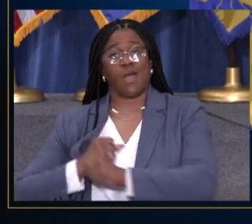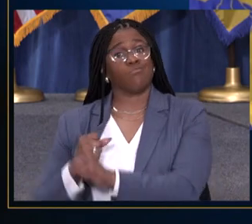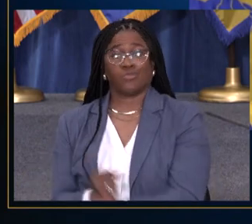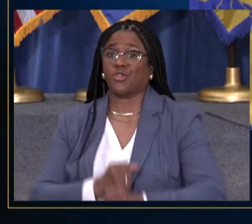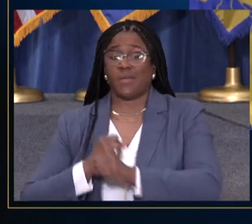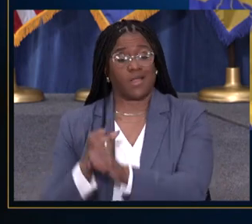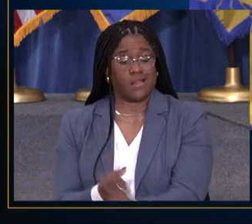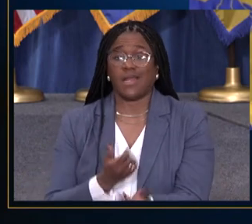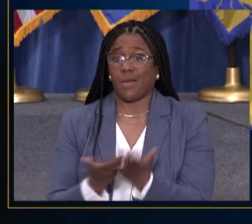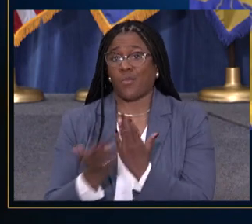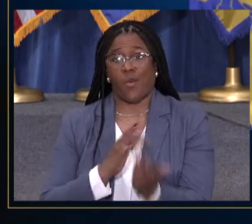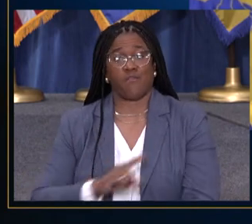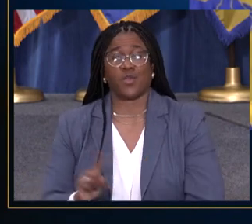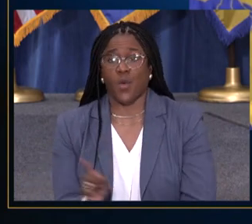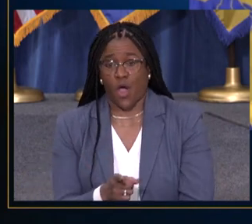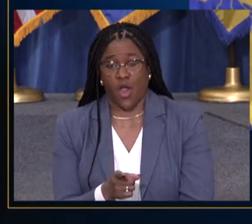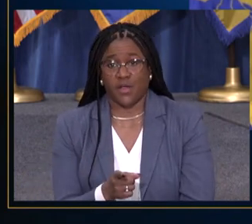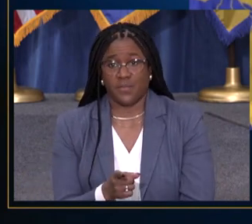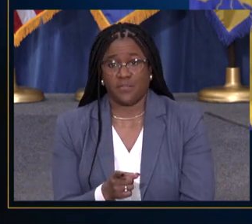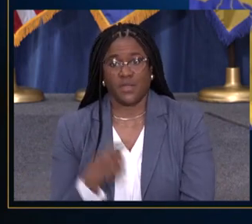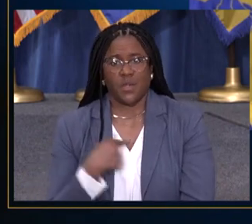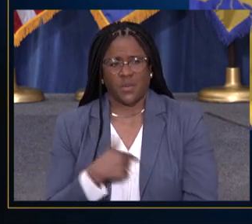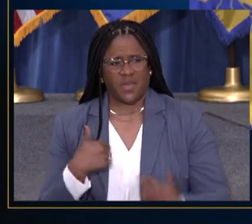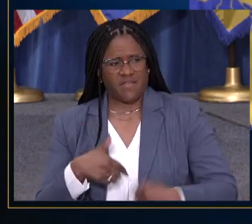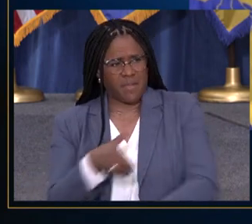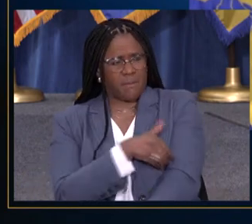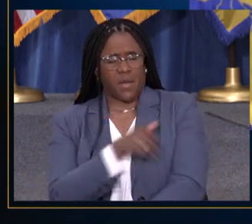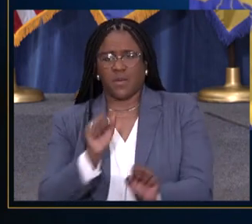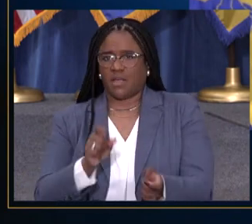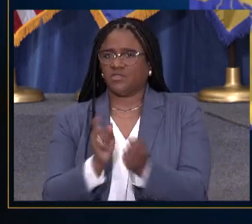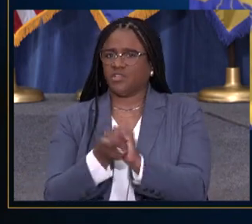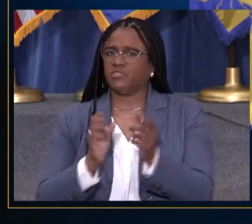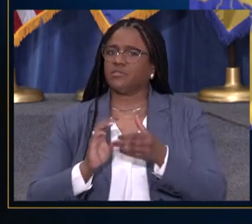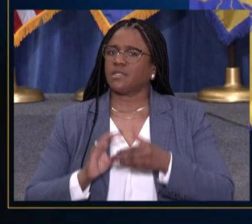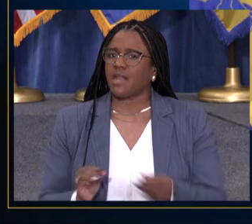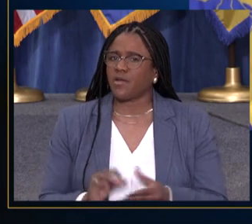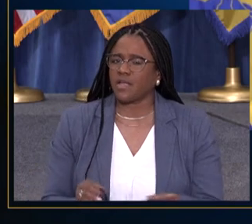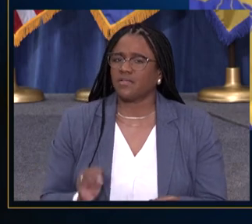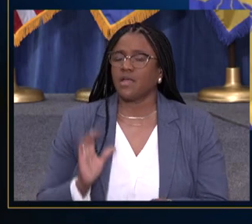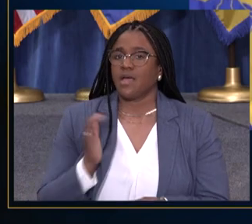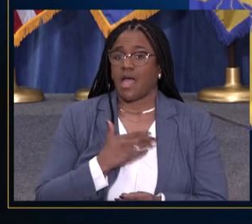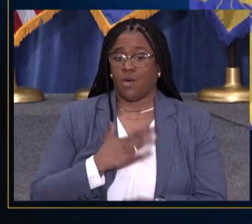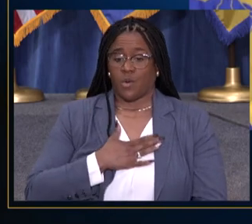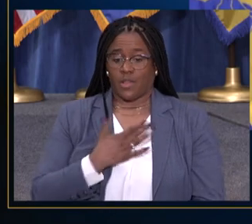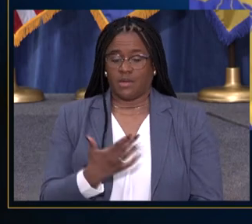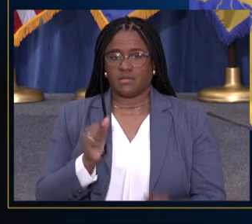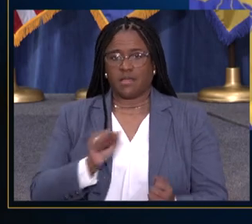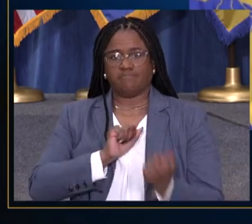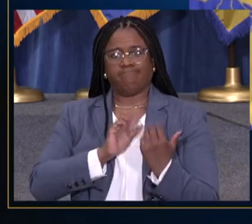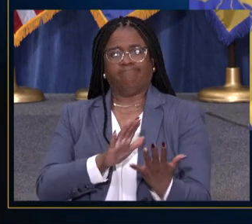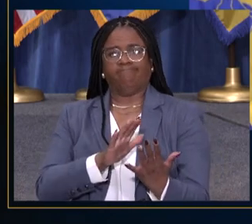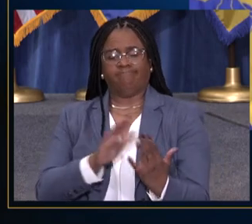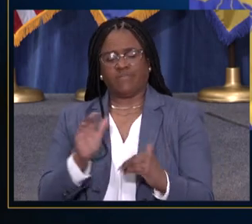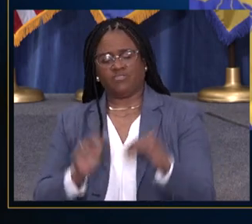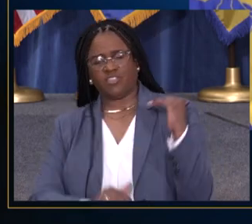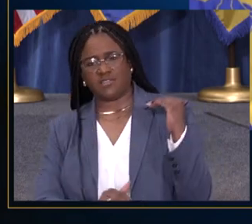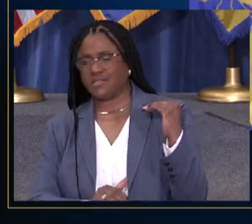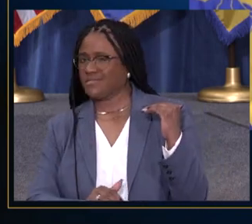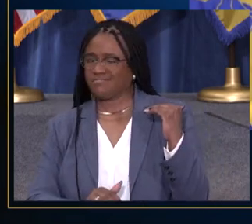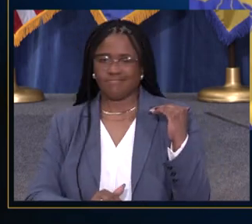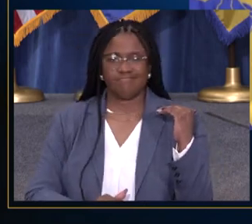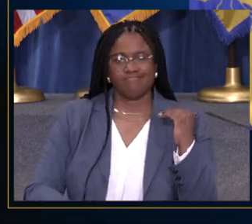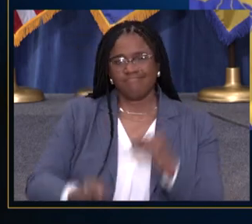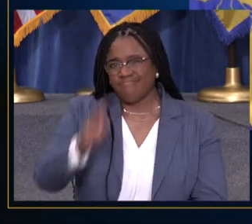you are. Ultimately, we have the power to change the narrative in our willingness to confront injustice, in